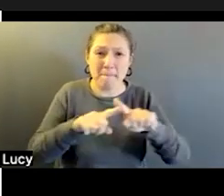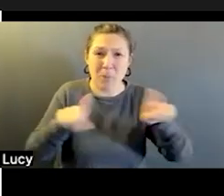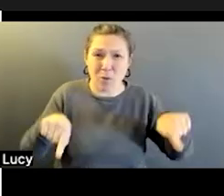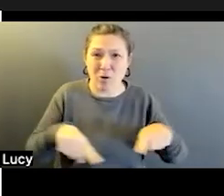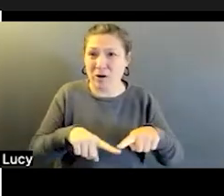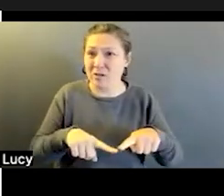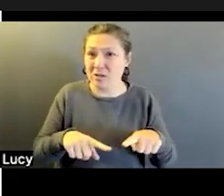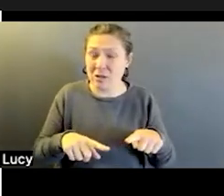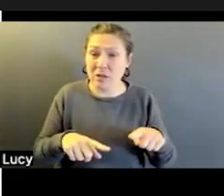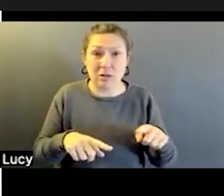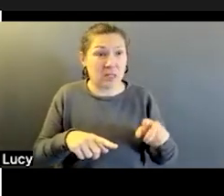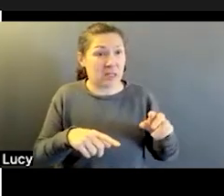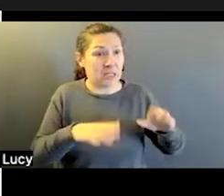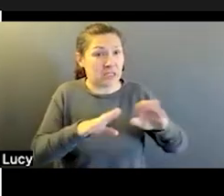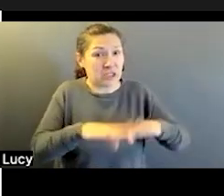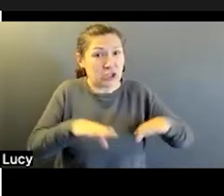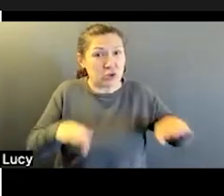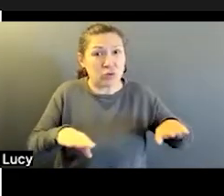Italy.